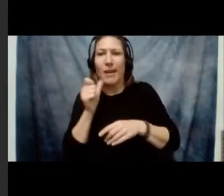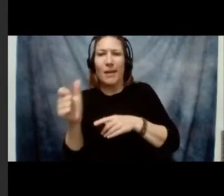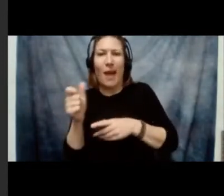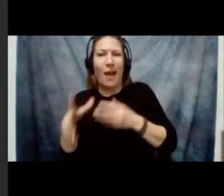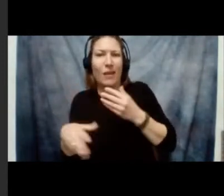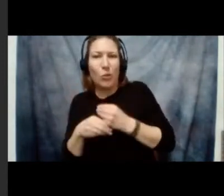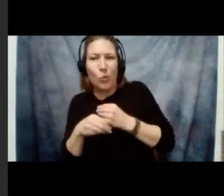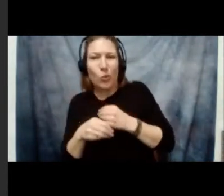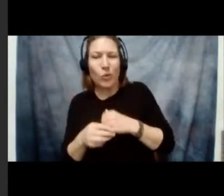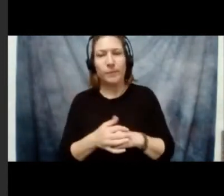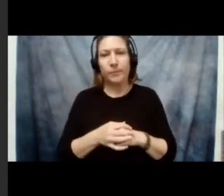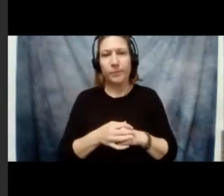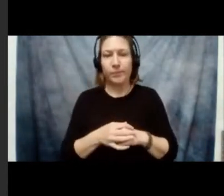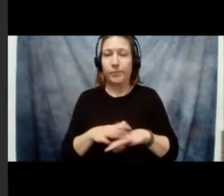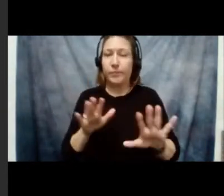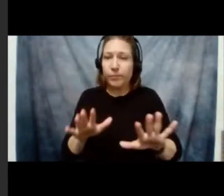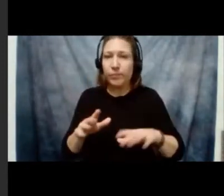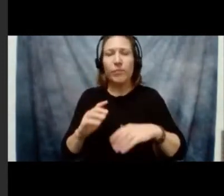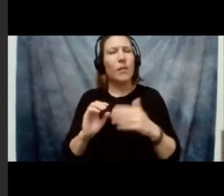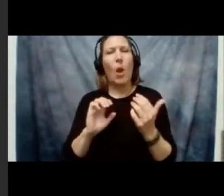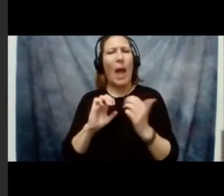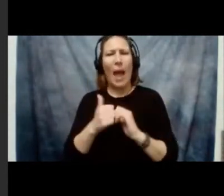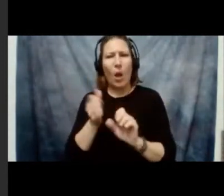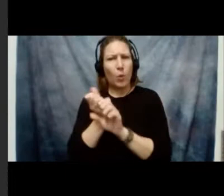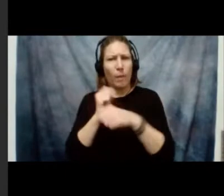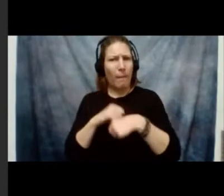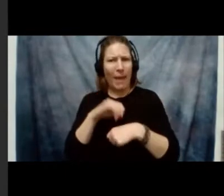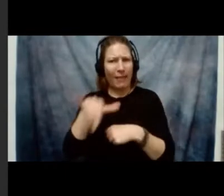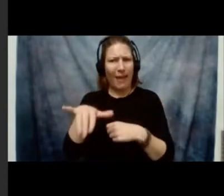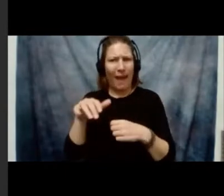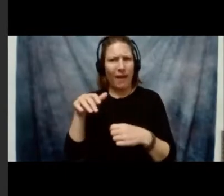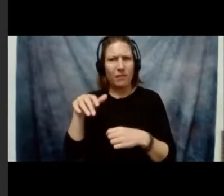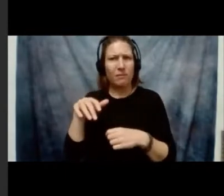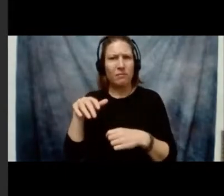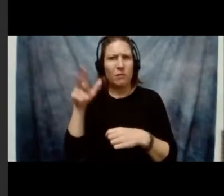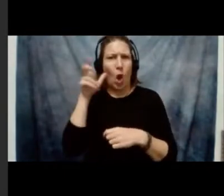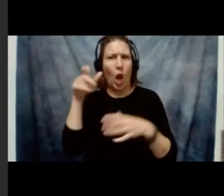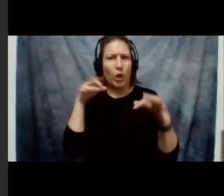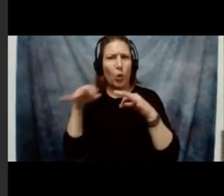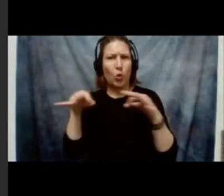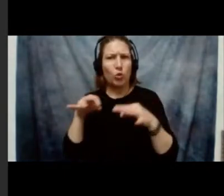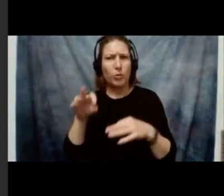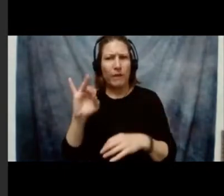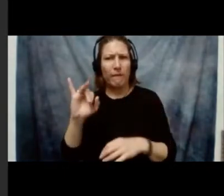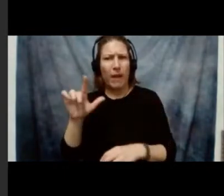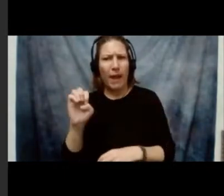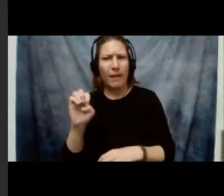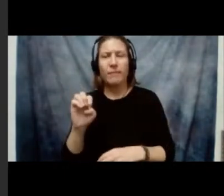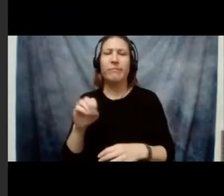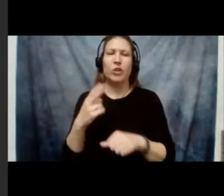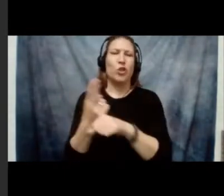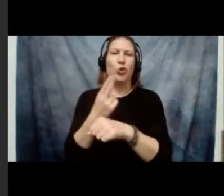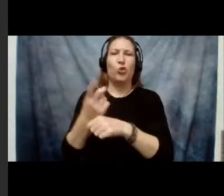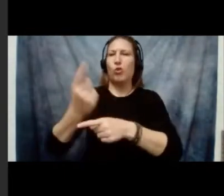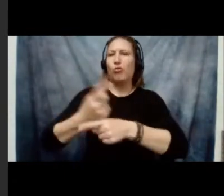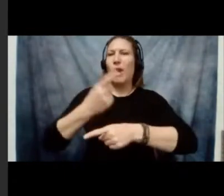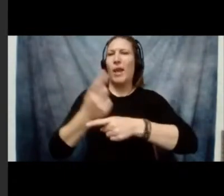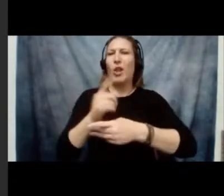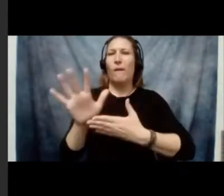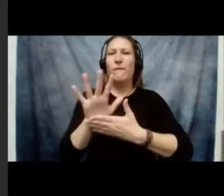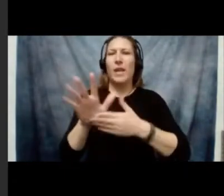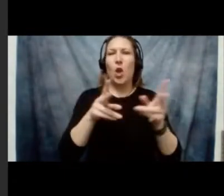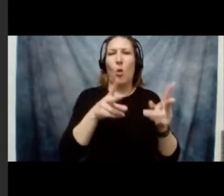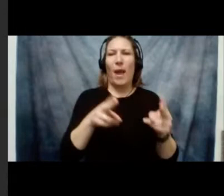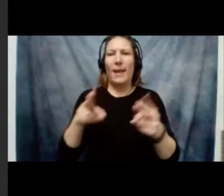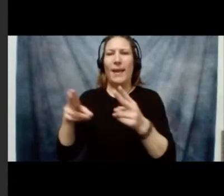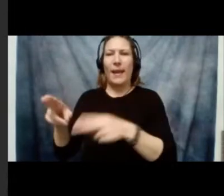Well, you just use any video editing software to splice in that extra voice. You can either do it yourself, which is